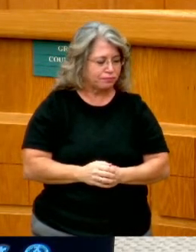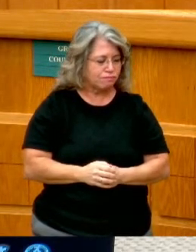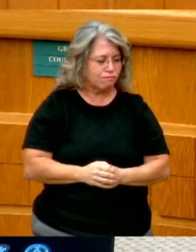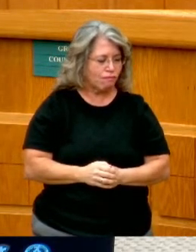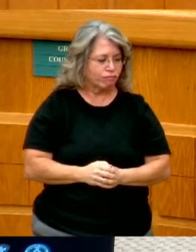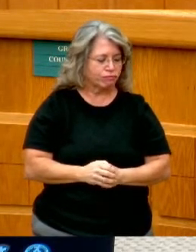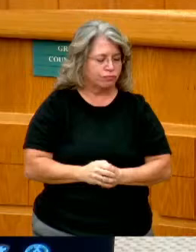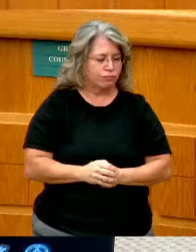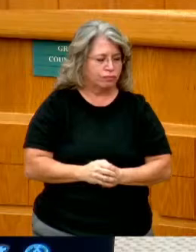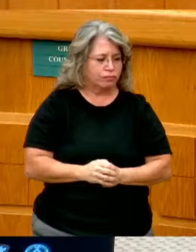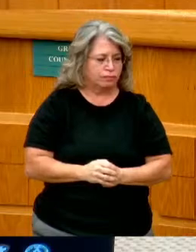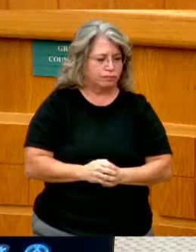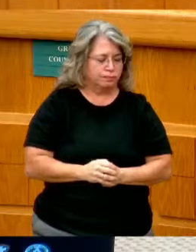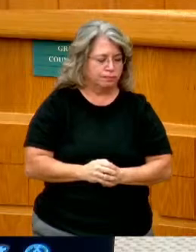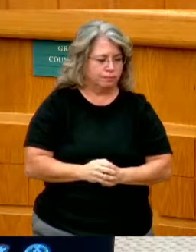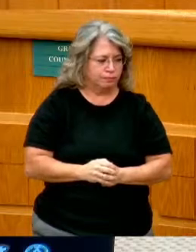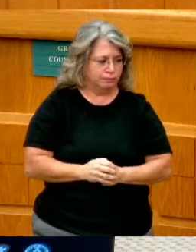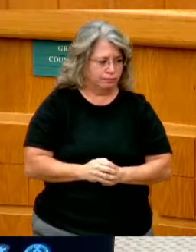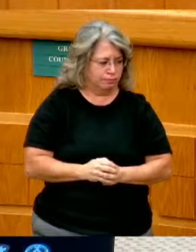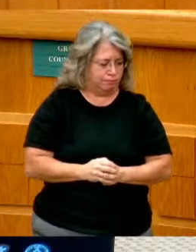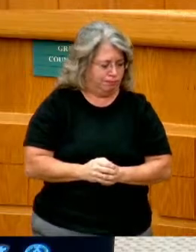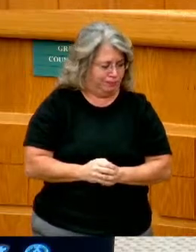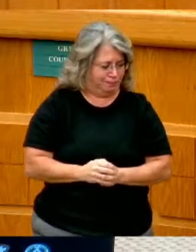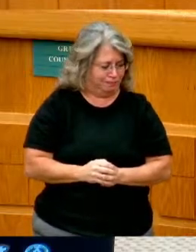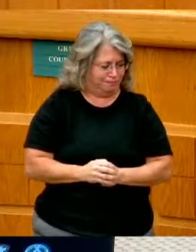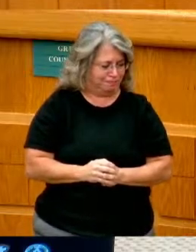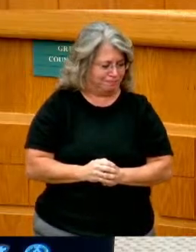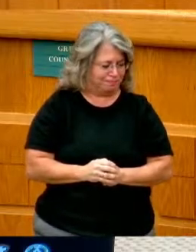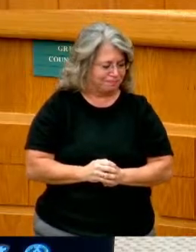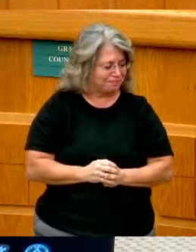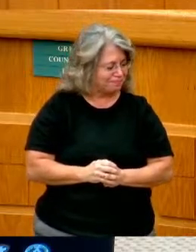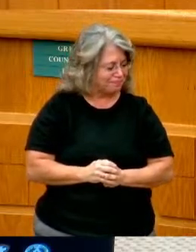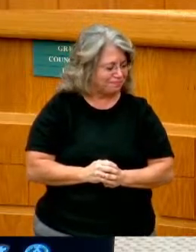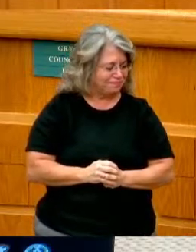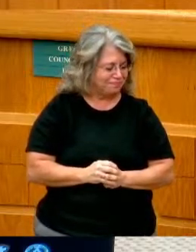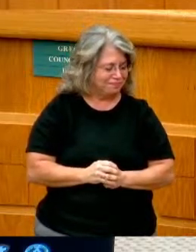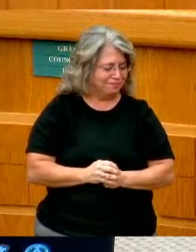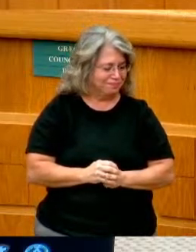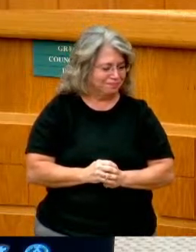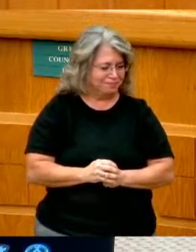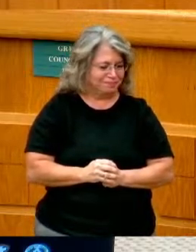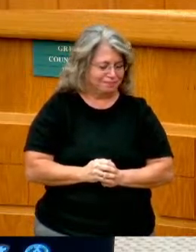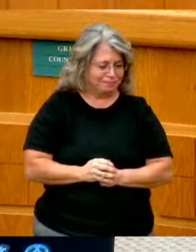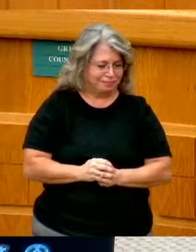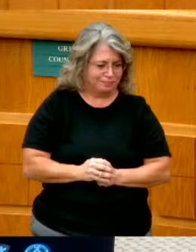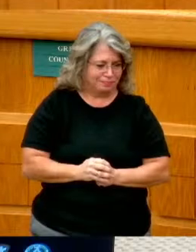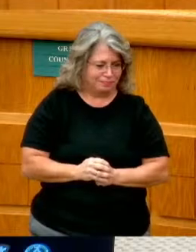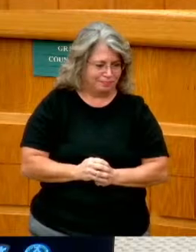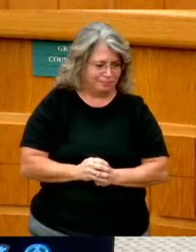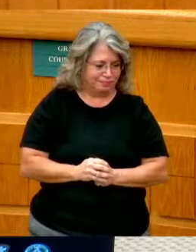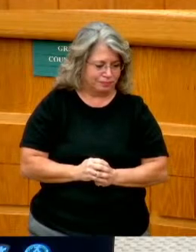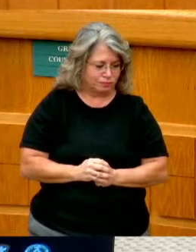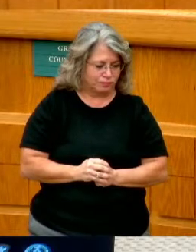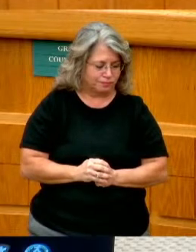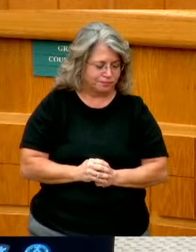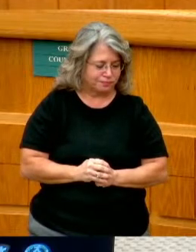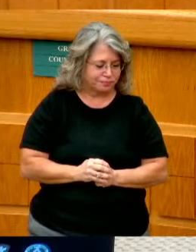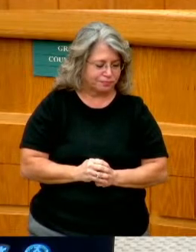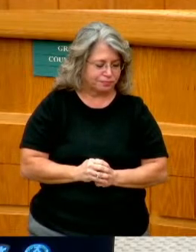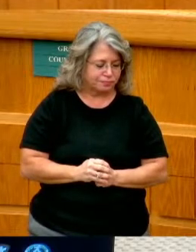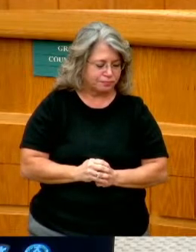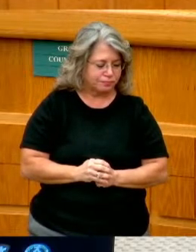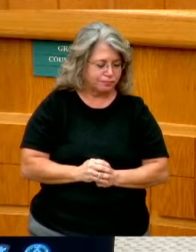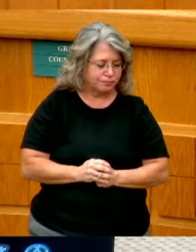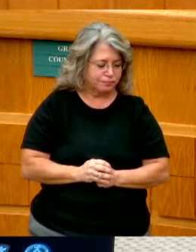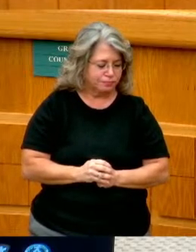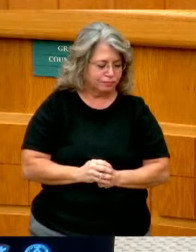dosis. La razón por la que se llama enlace mágico o vínculo mágico es porque cuando hace clic en él, tiene toda la